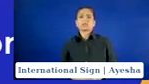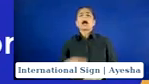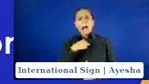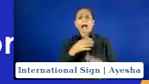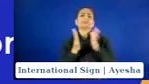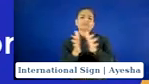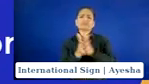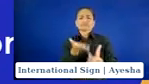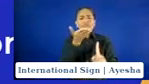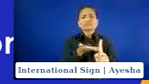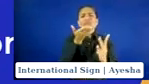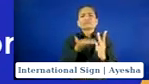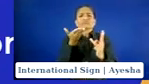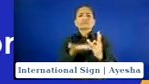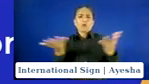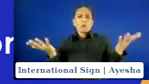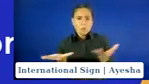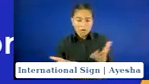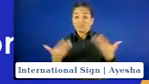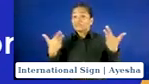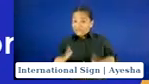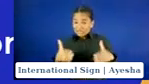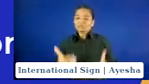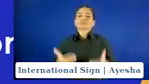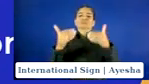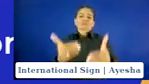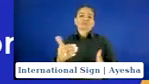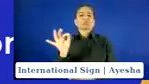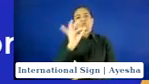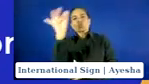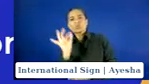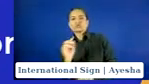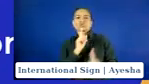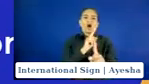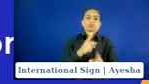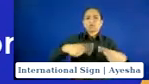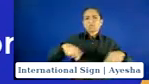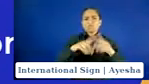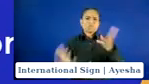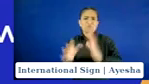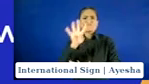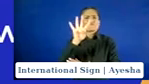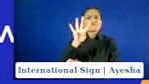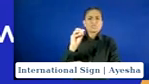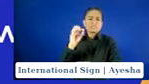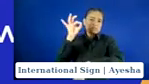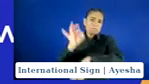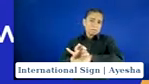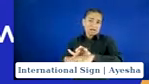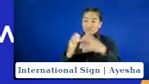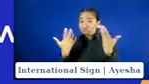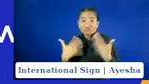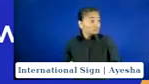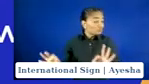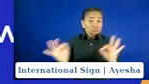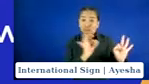answer session for about 40 minutes, after which we will close. Thank you so much. Let me introduce quickly